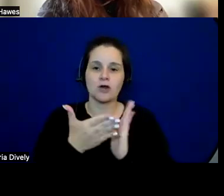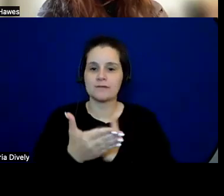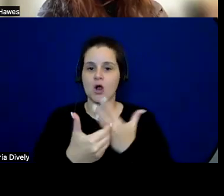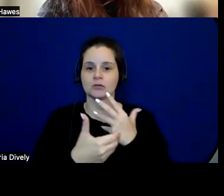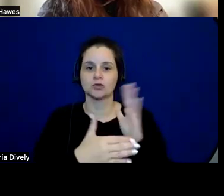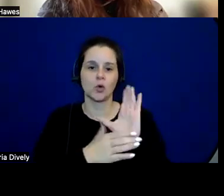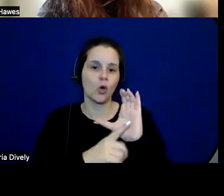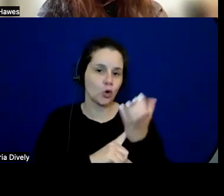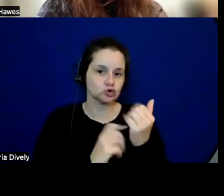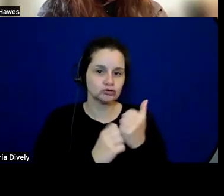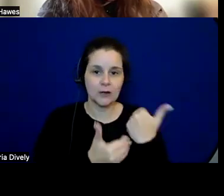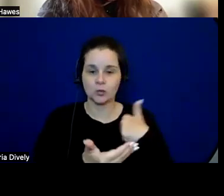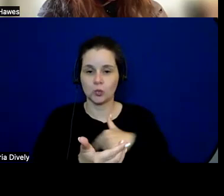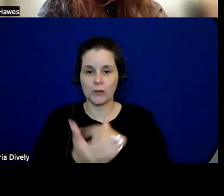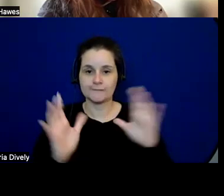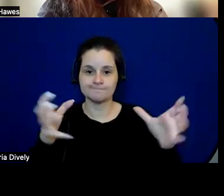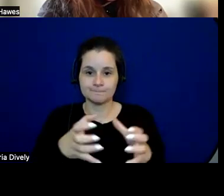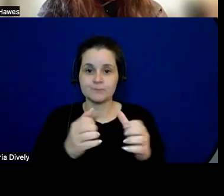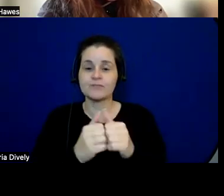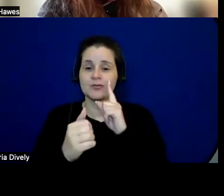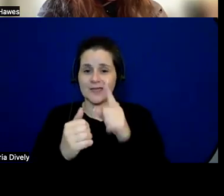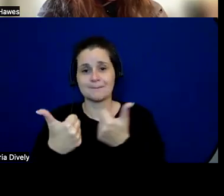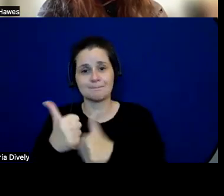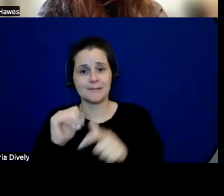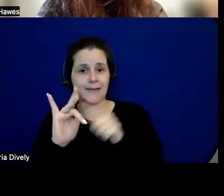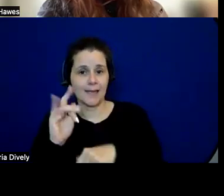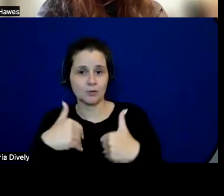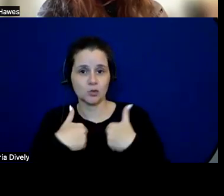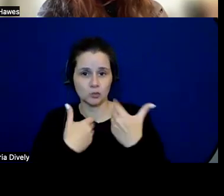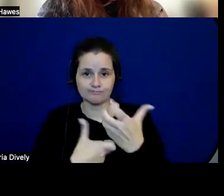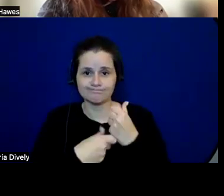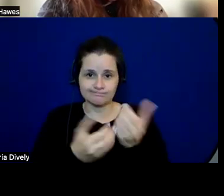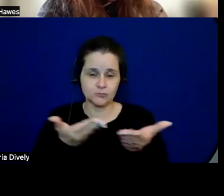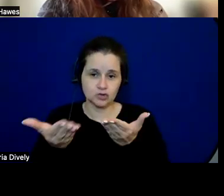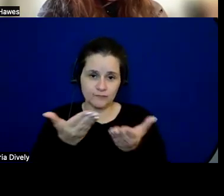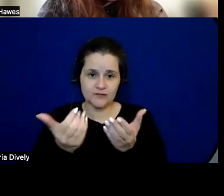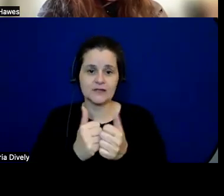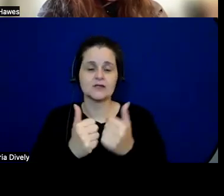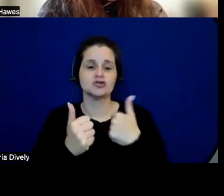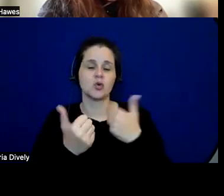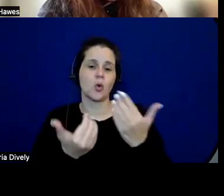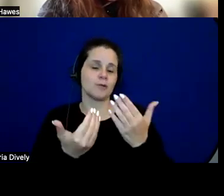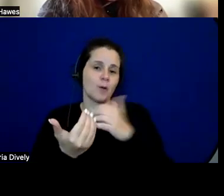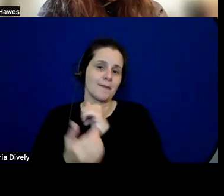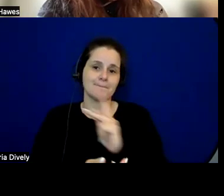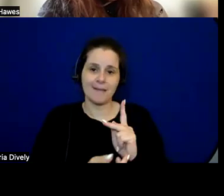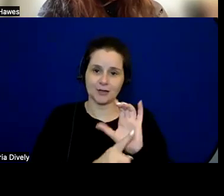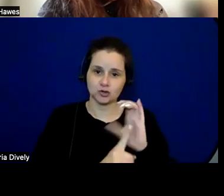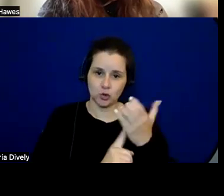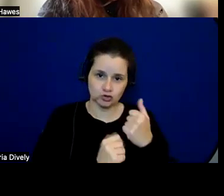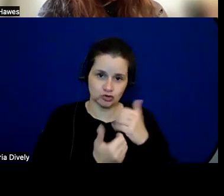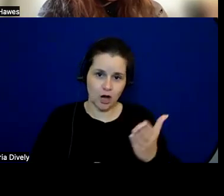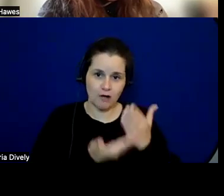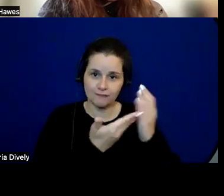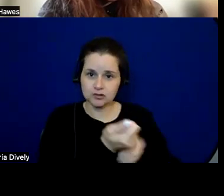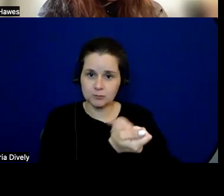then that leaves a huge gap in youth receiving services. So it comes back into culture offering that support. Is that building